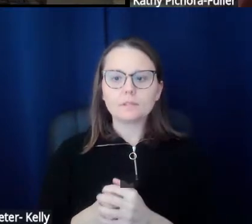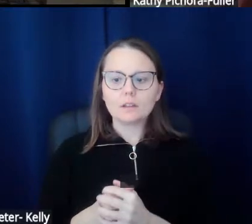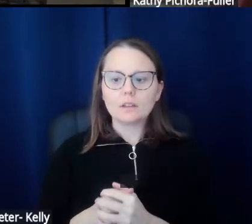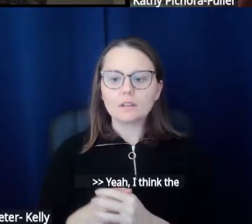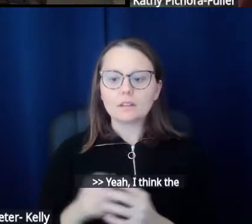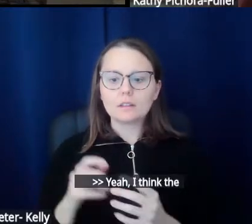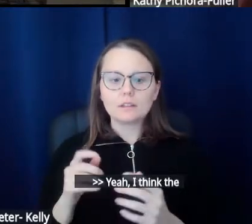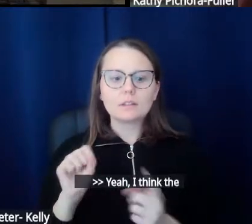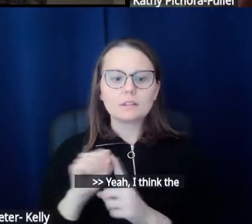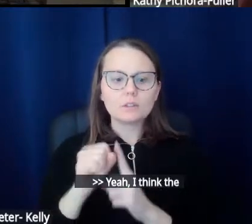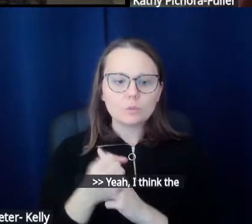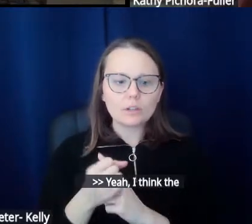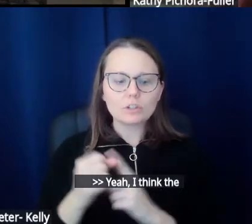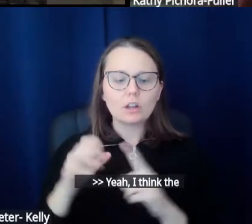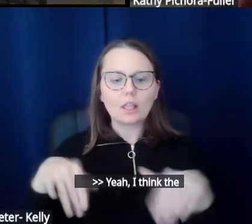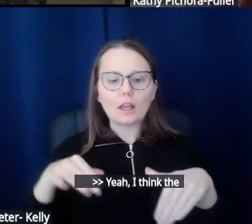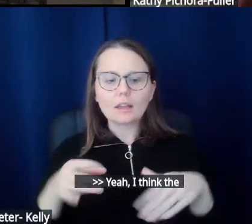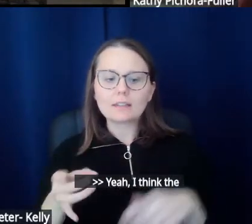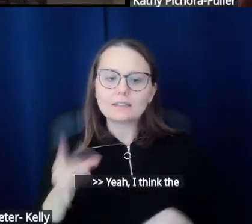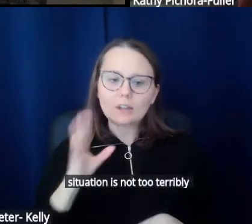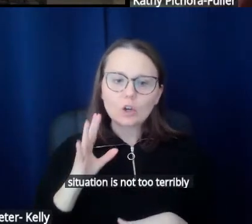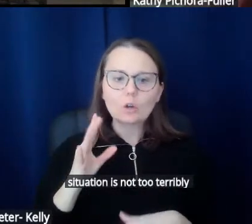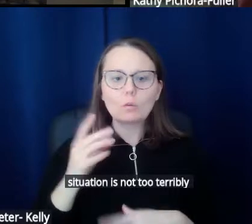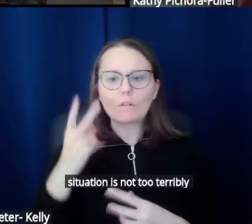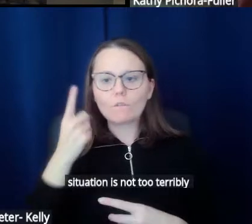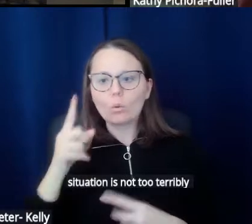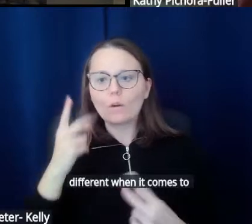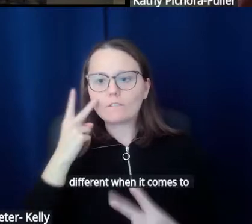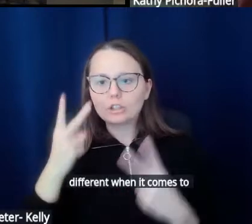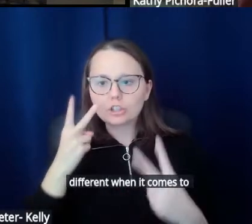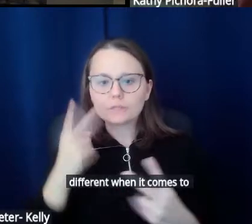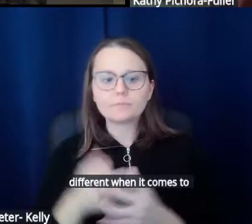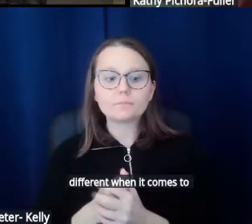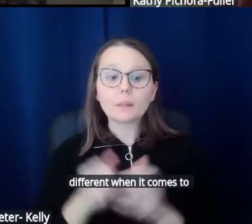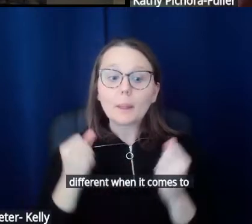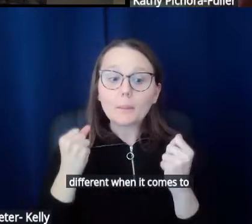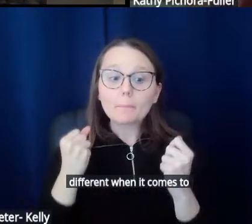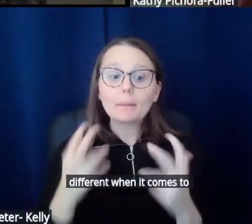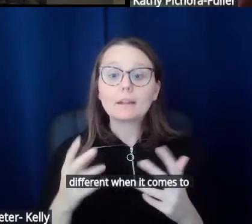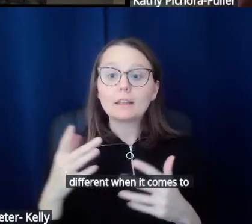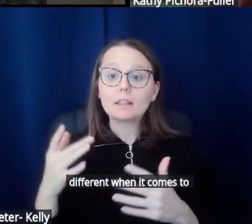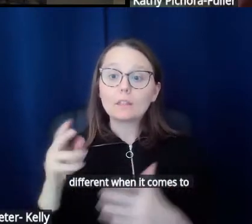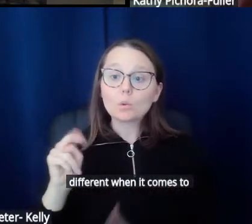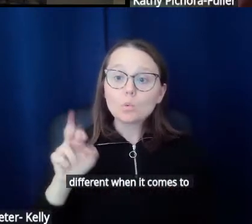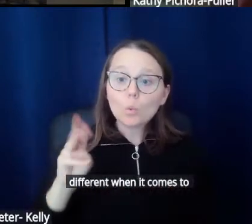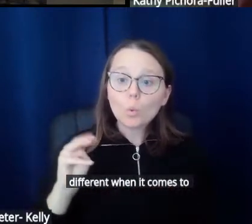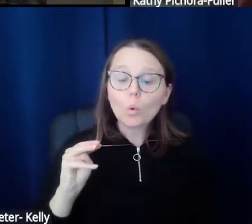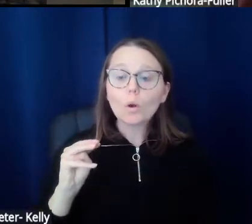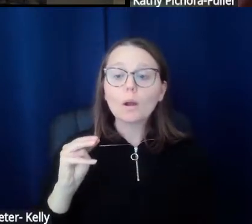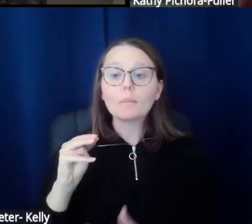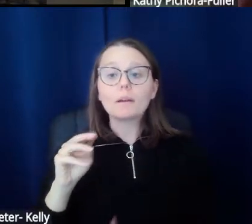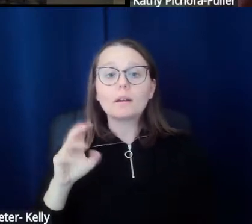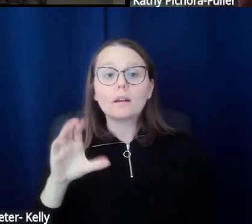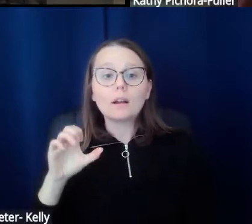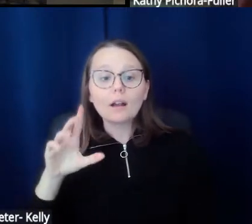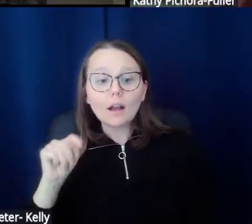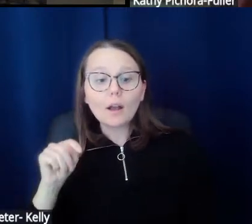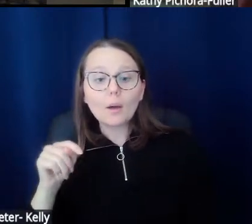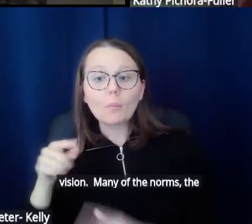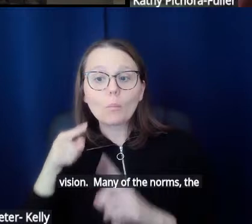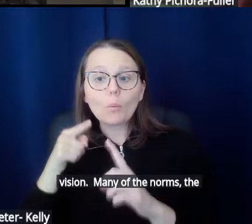different when it comes to vision. Many of the norms, the sort of cut points and definitions, like you were just referring